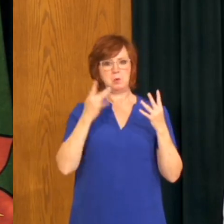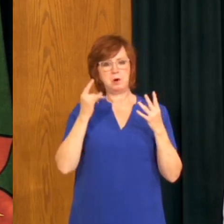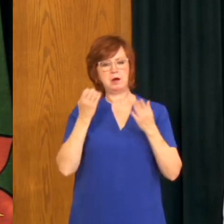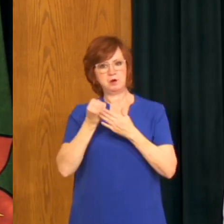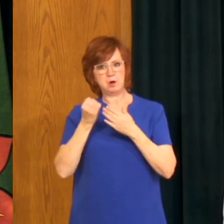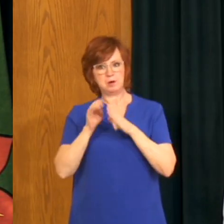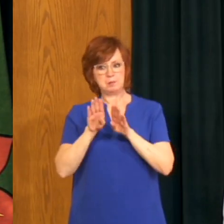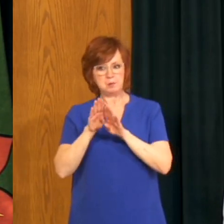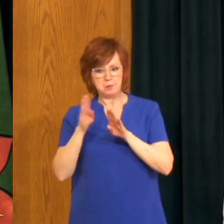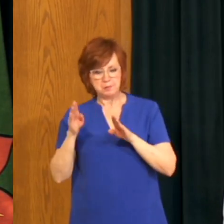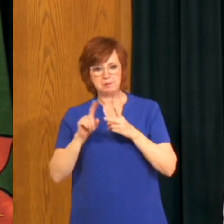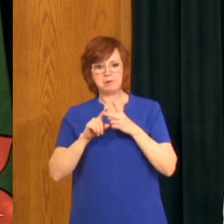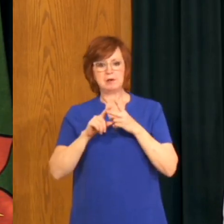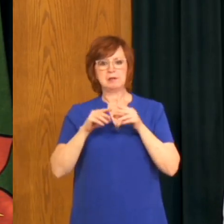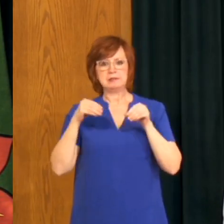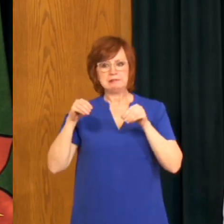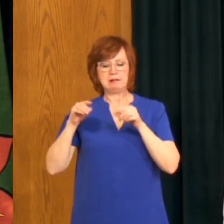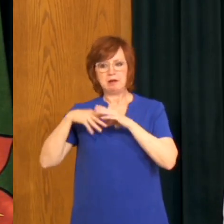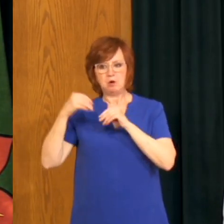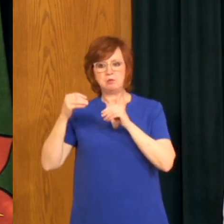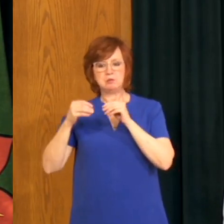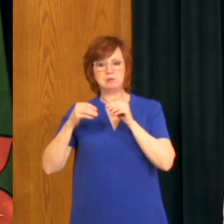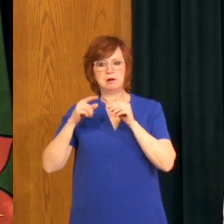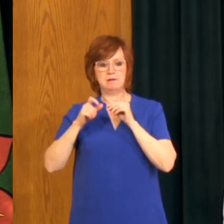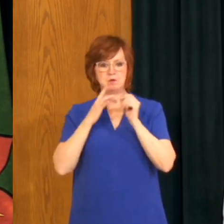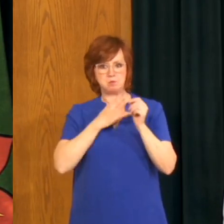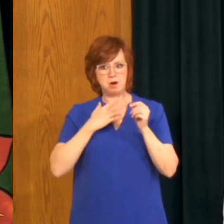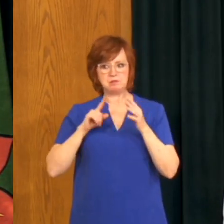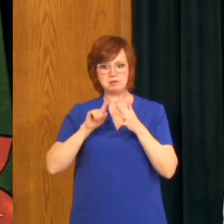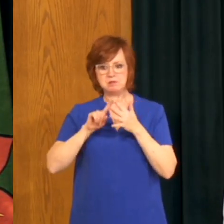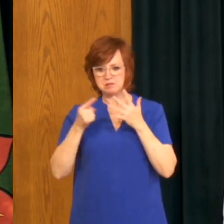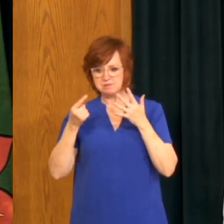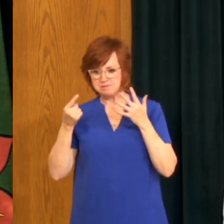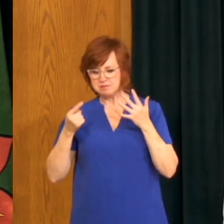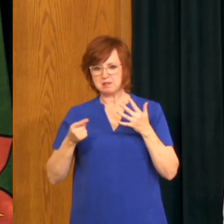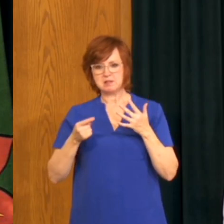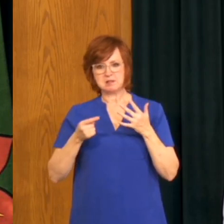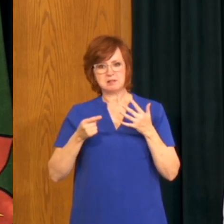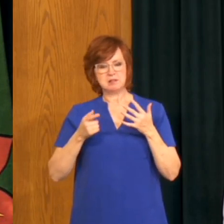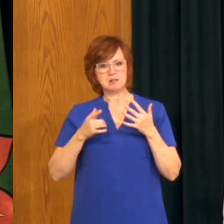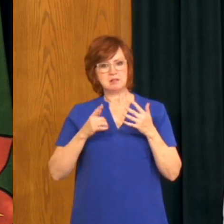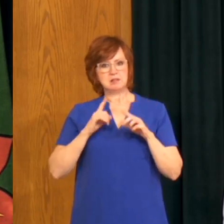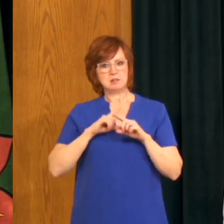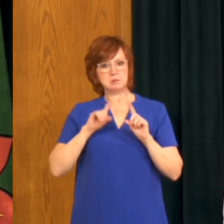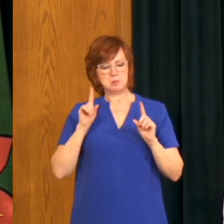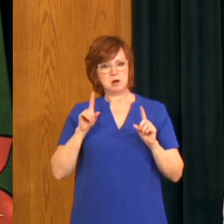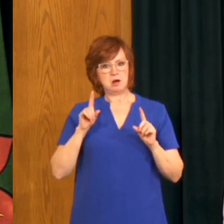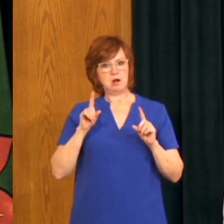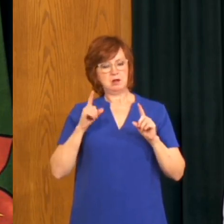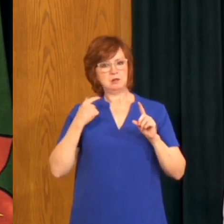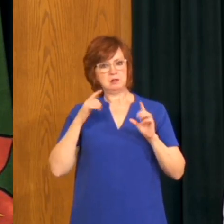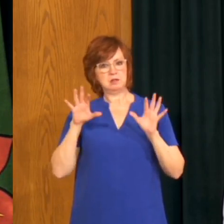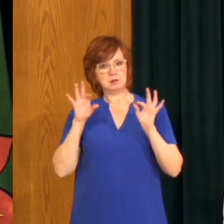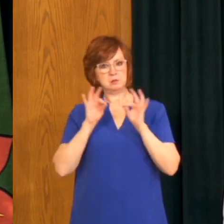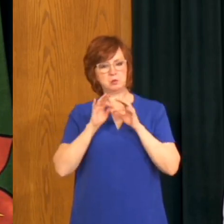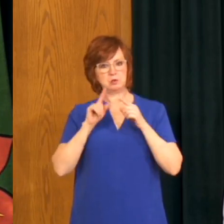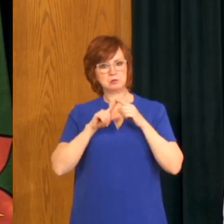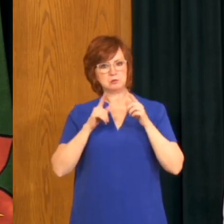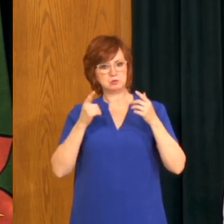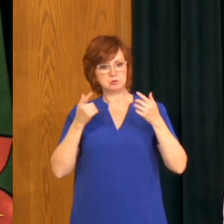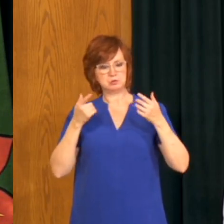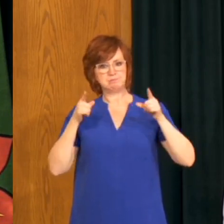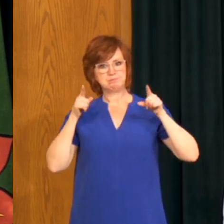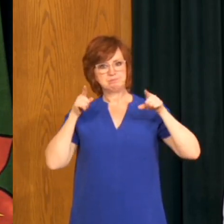economic prowess, if you will, but getting back on track to achieving some of the targets that have been put out in our plan for